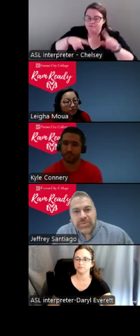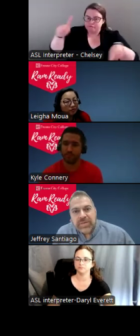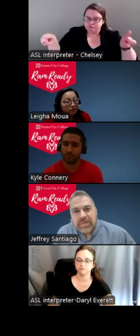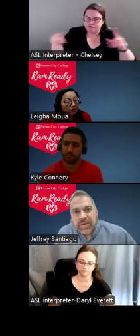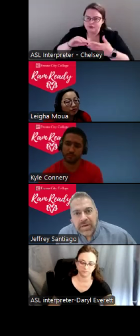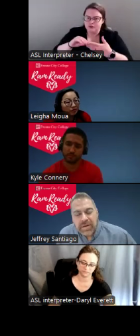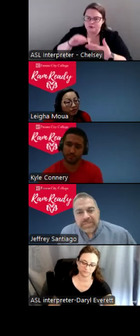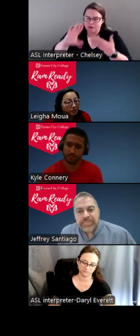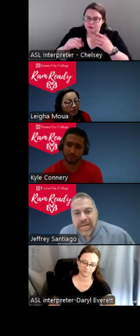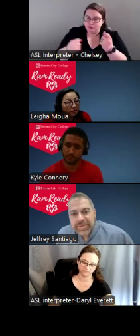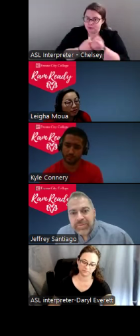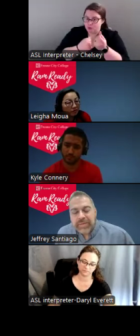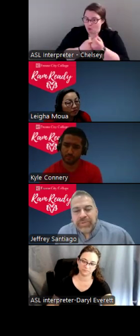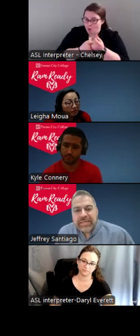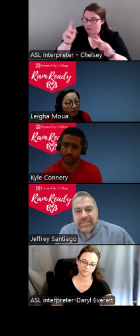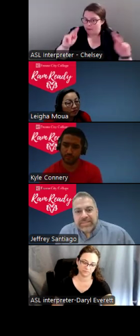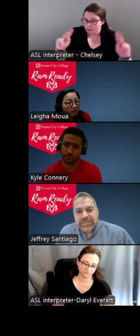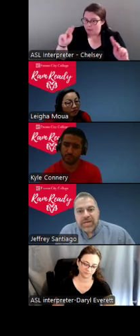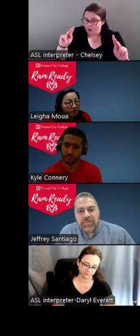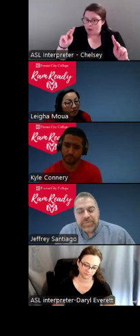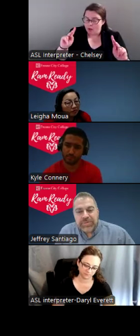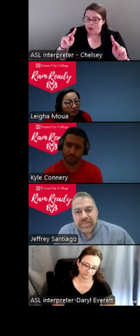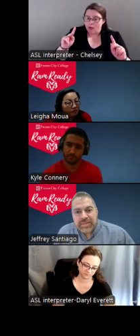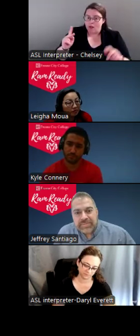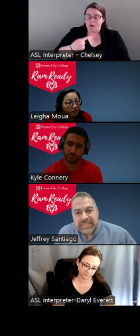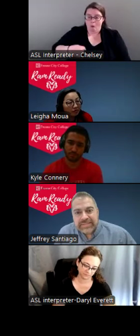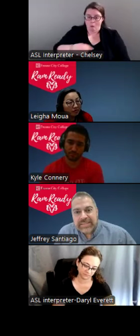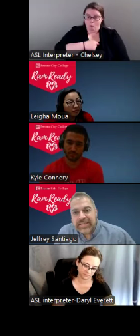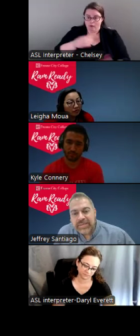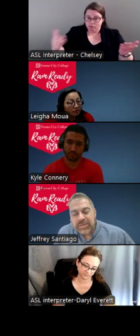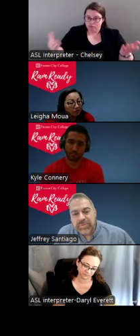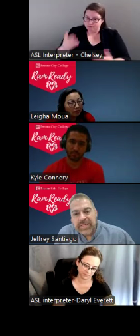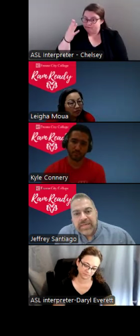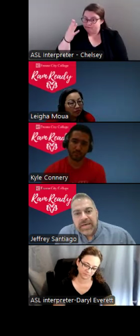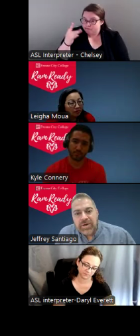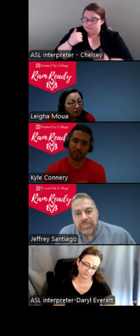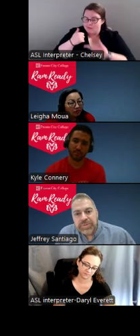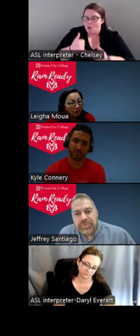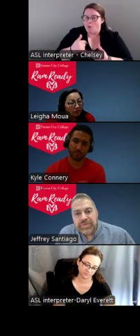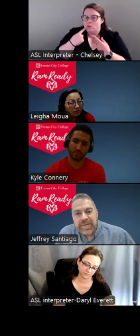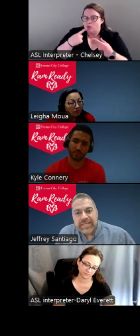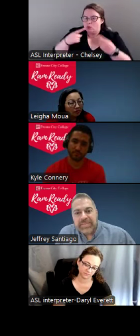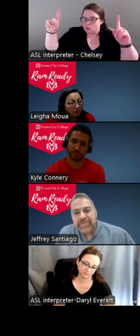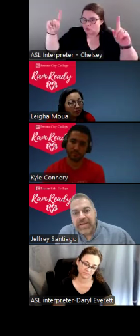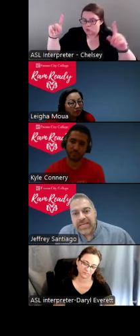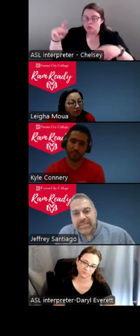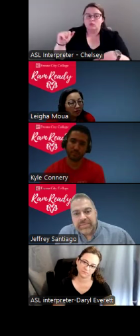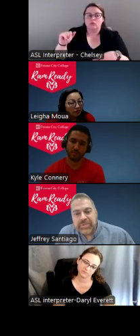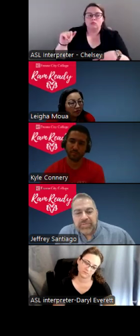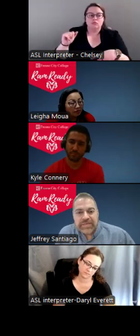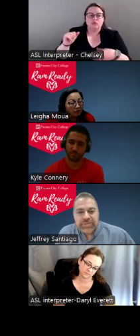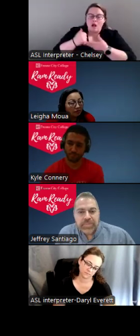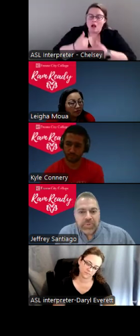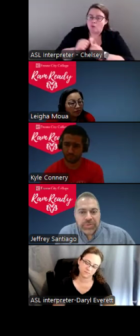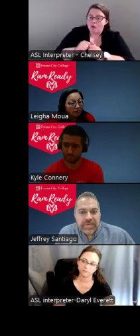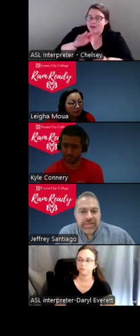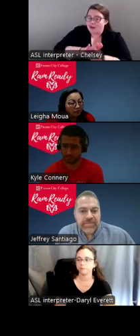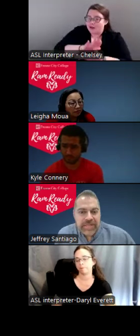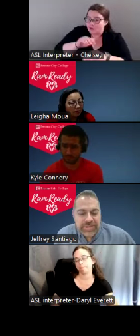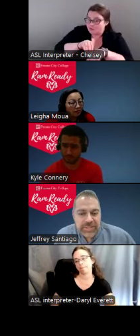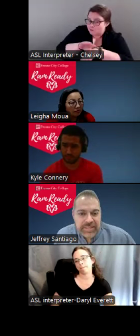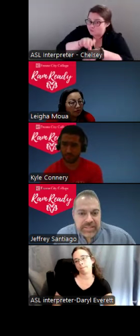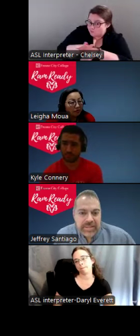And so this pathway, we exist to help you succeed. We help you with academic advising. We provide